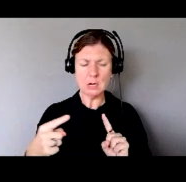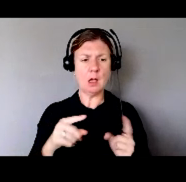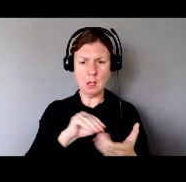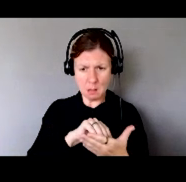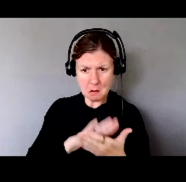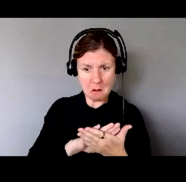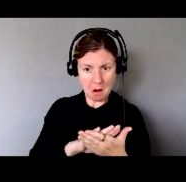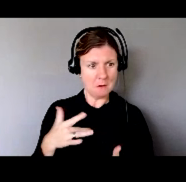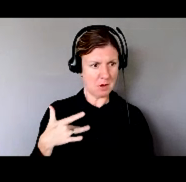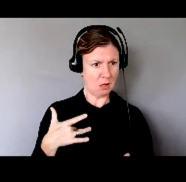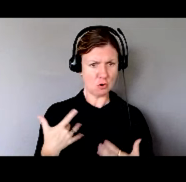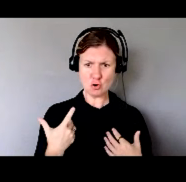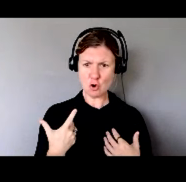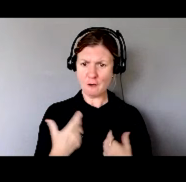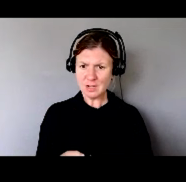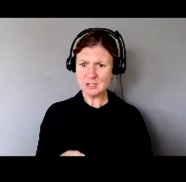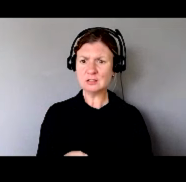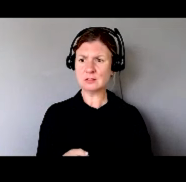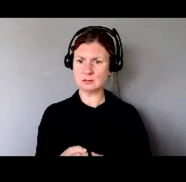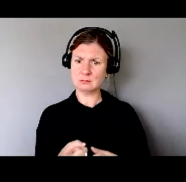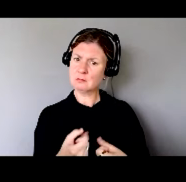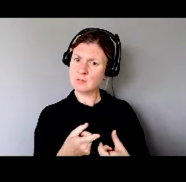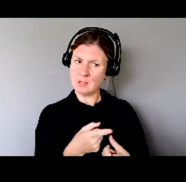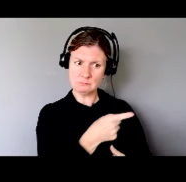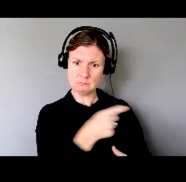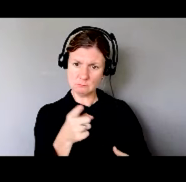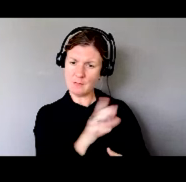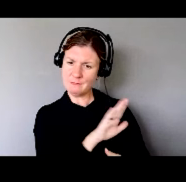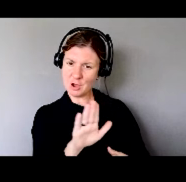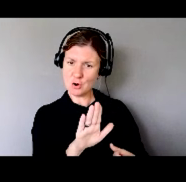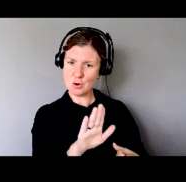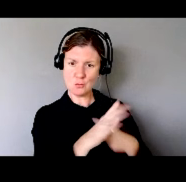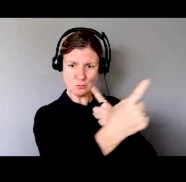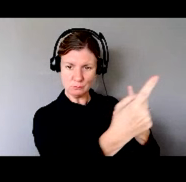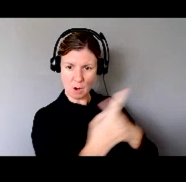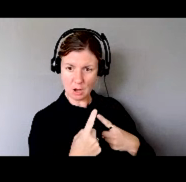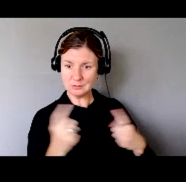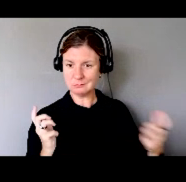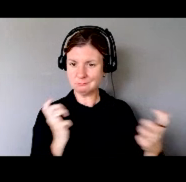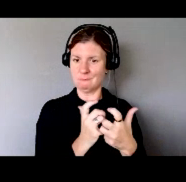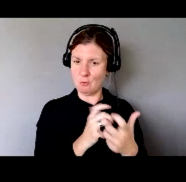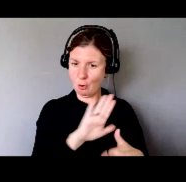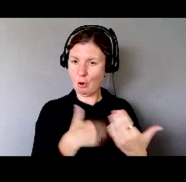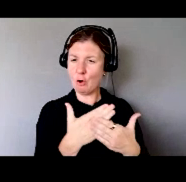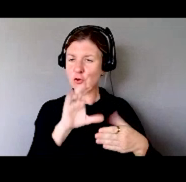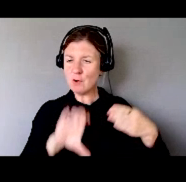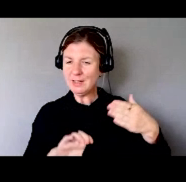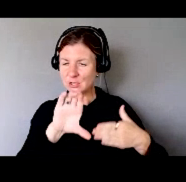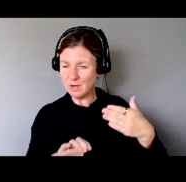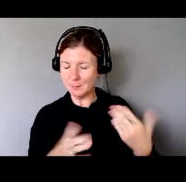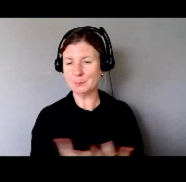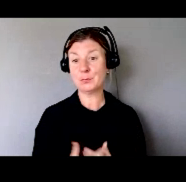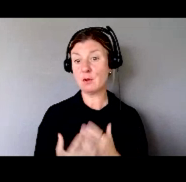the applicant's response meets the project criteria. For example, if we